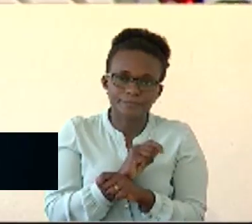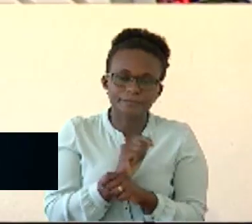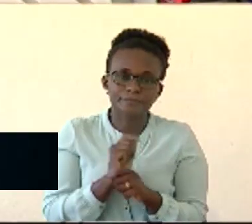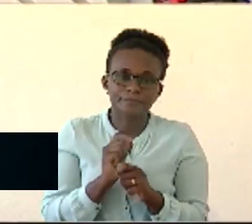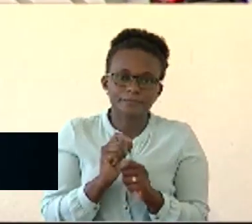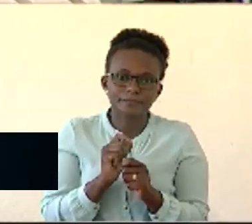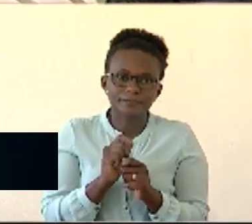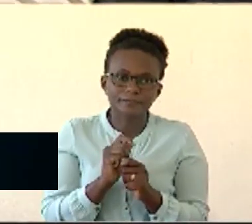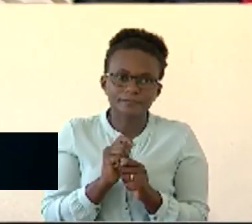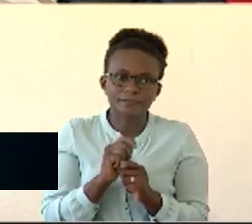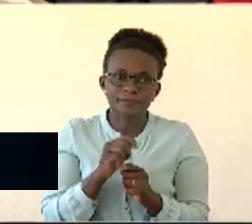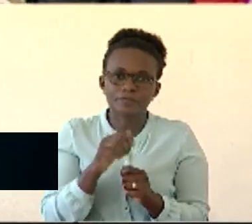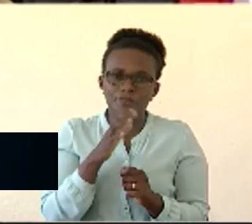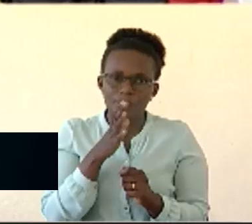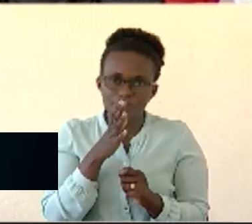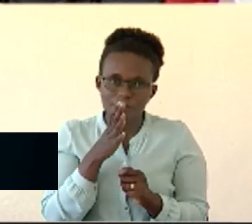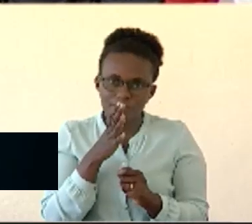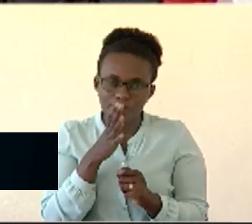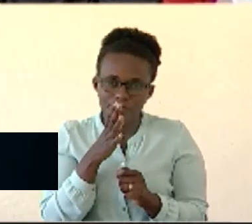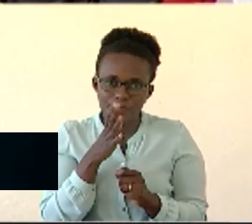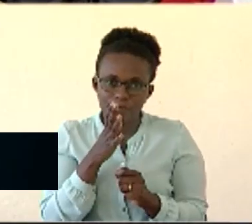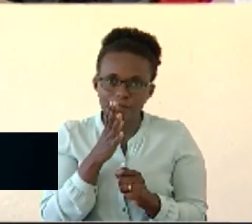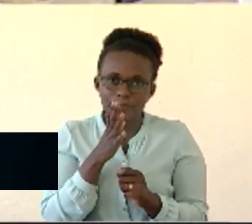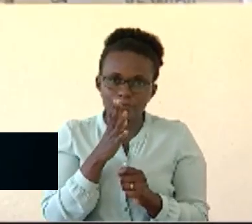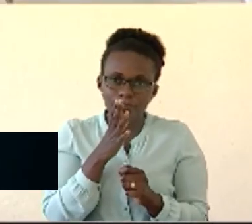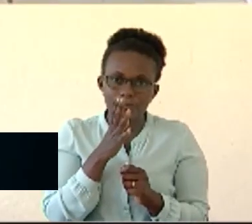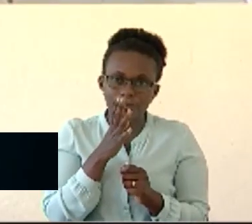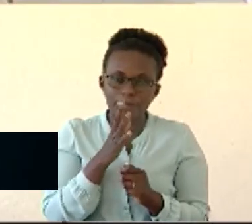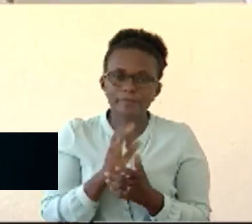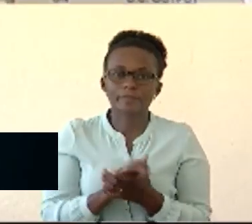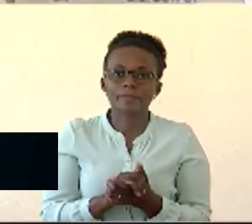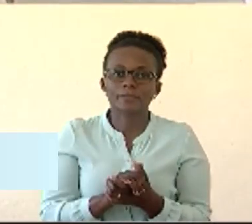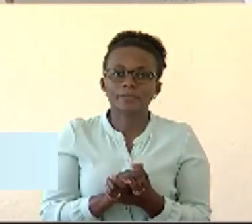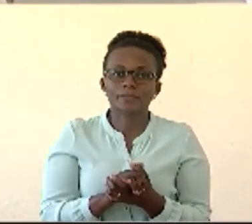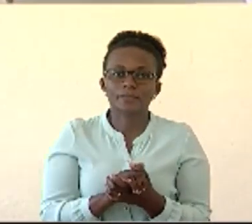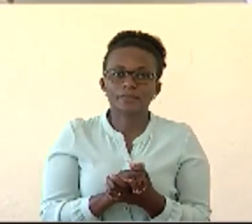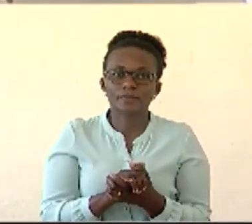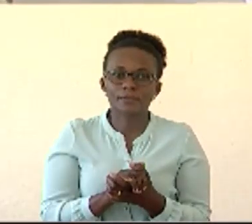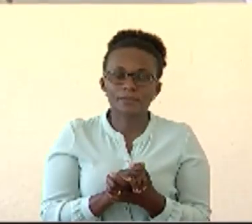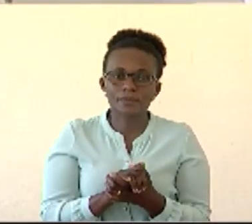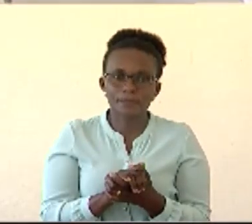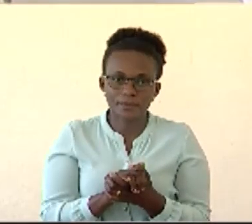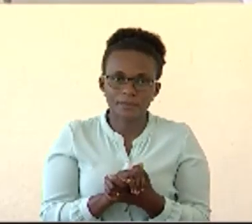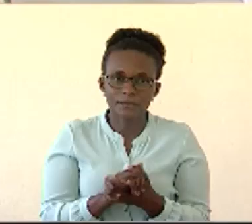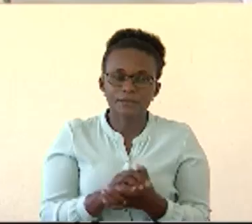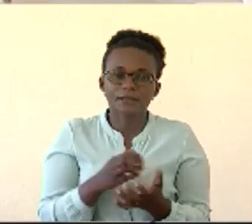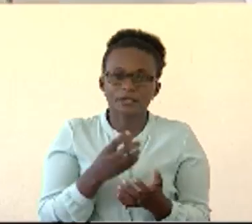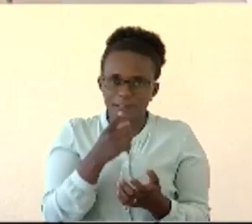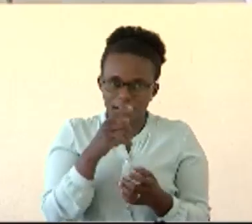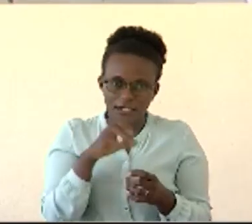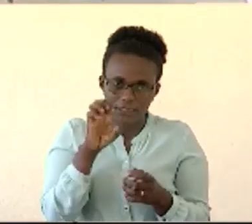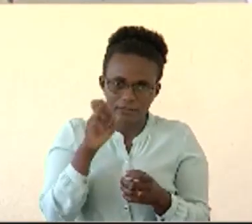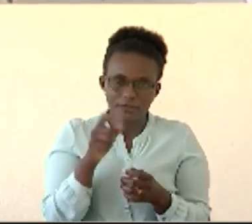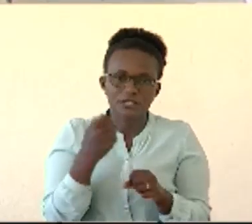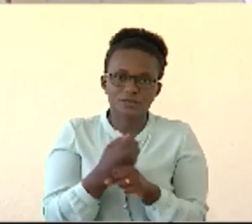time. Just leave it there. Just look at what is happening there. This is not carbon, because carbon is less